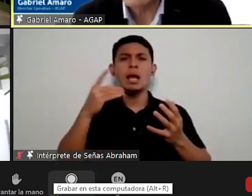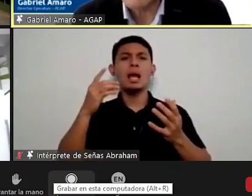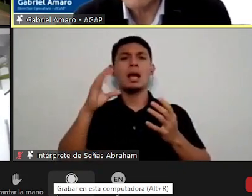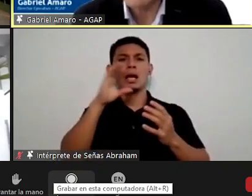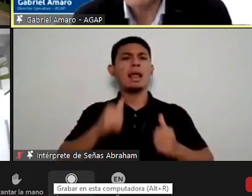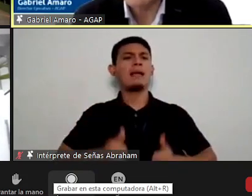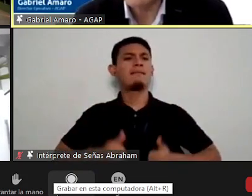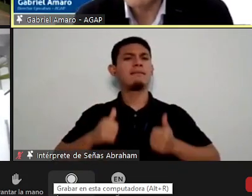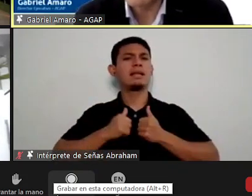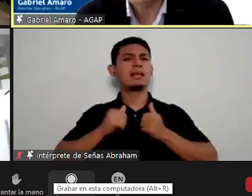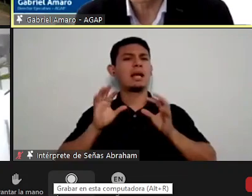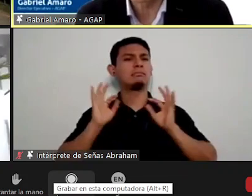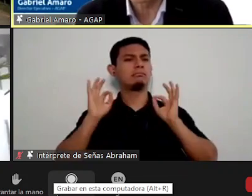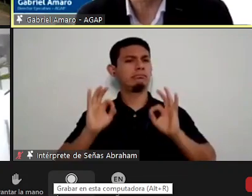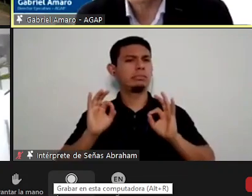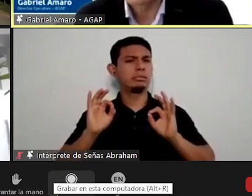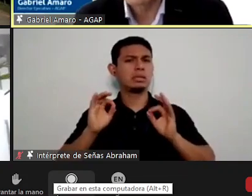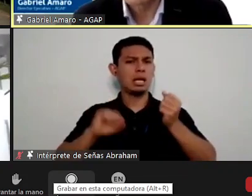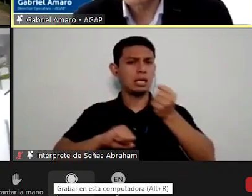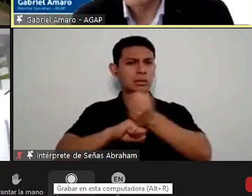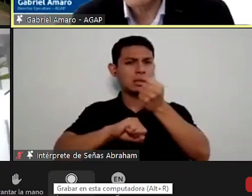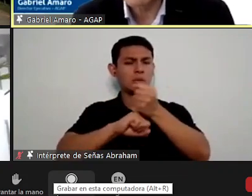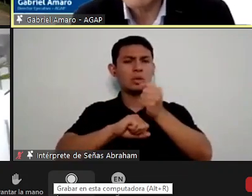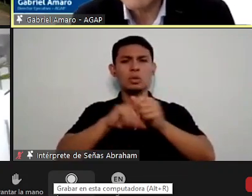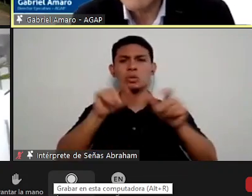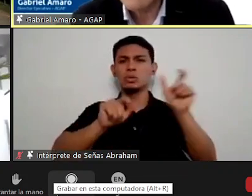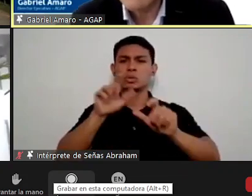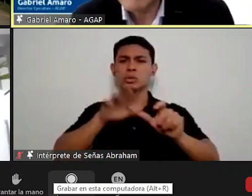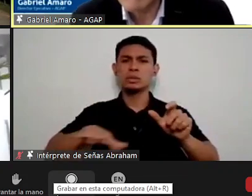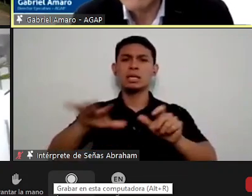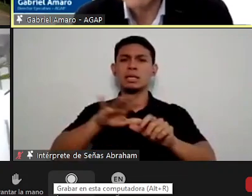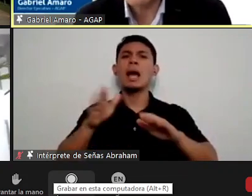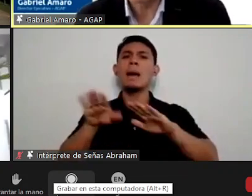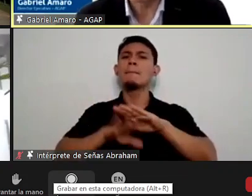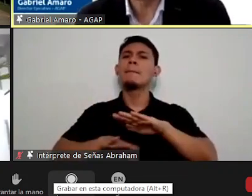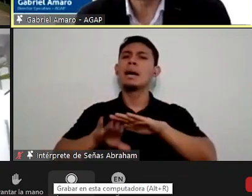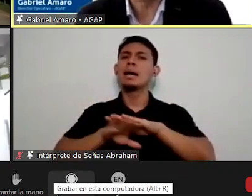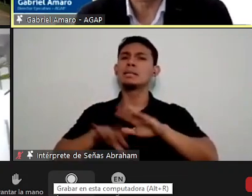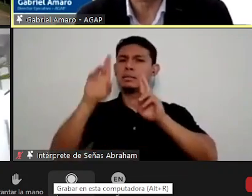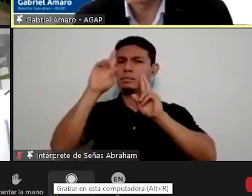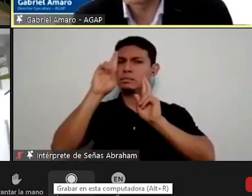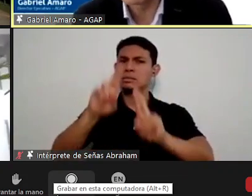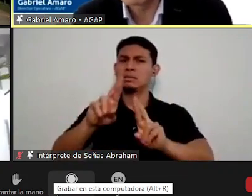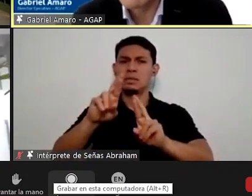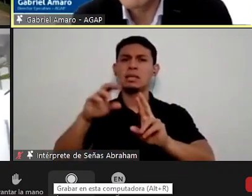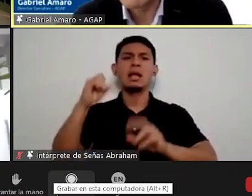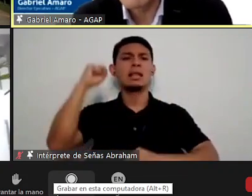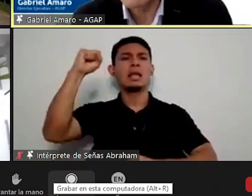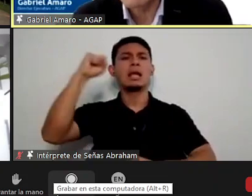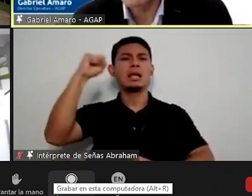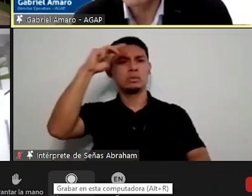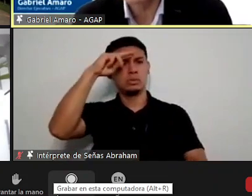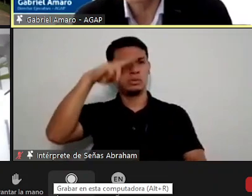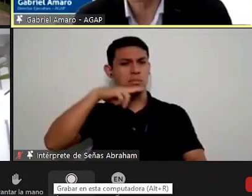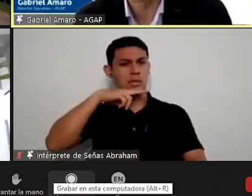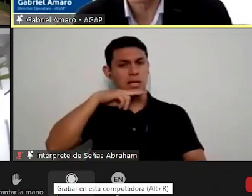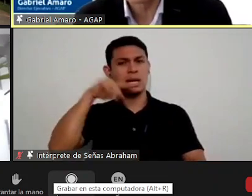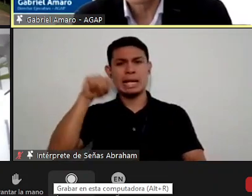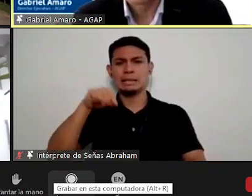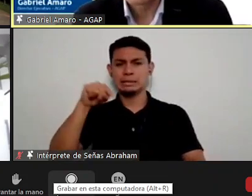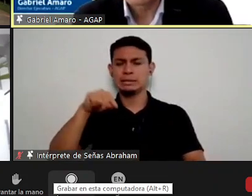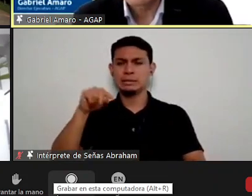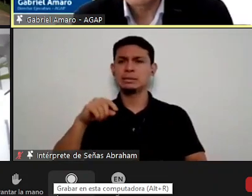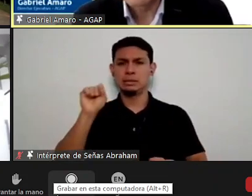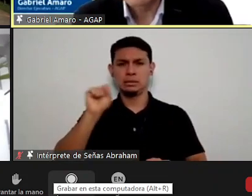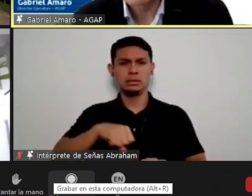to contribute with a dignified life and sustainable development of a society based on the full respect to human rights